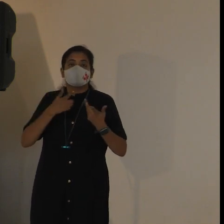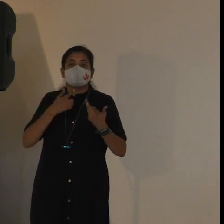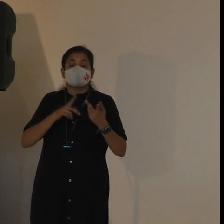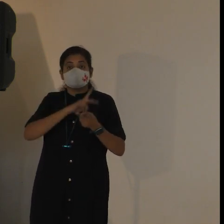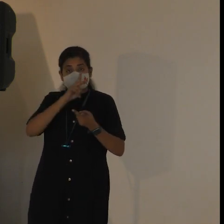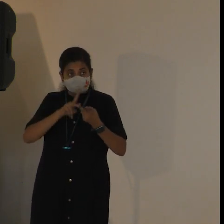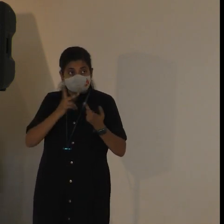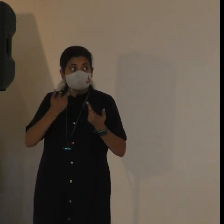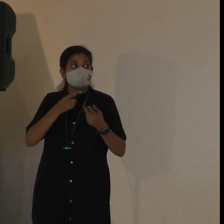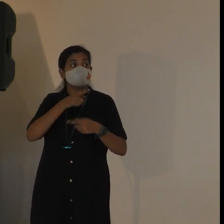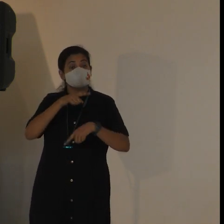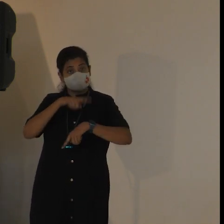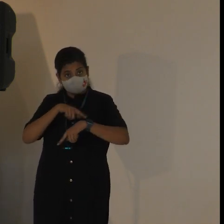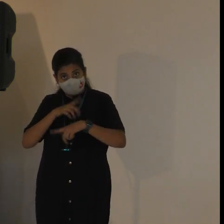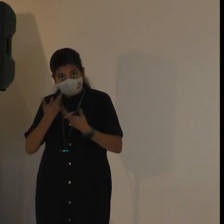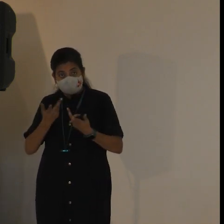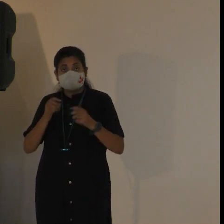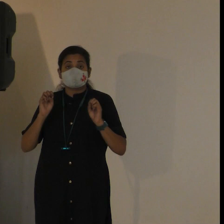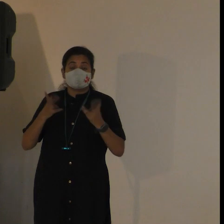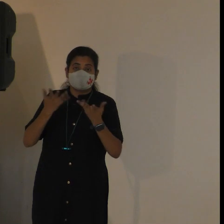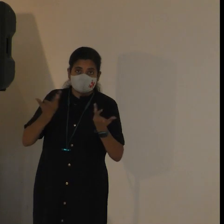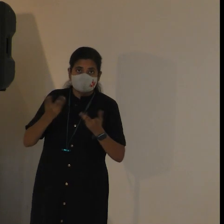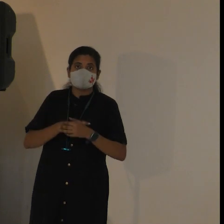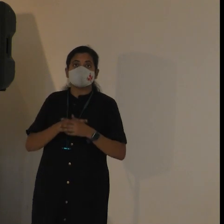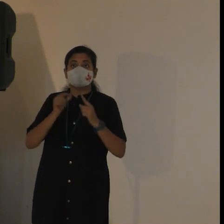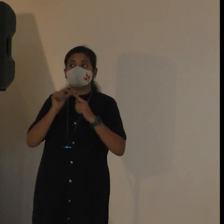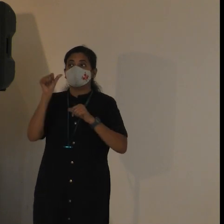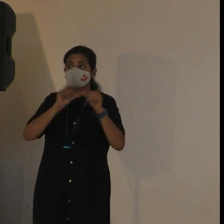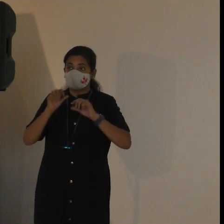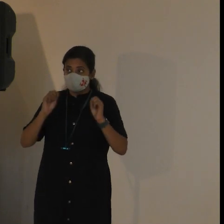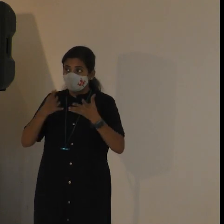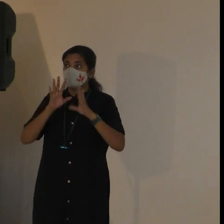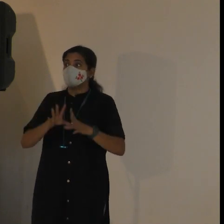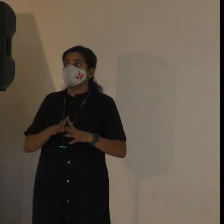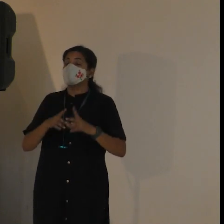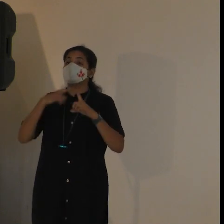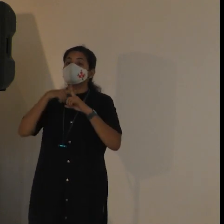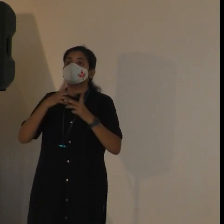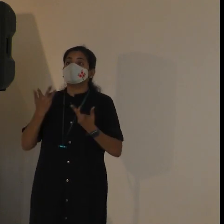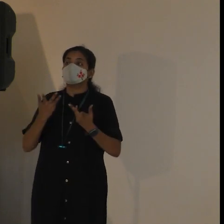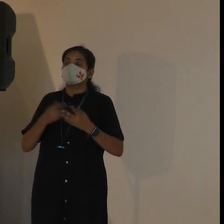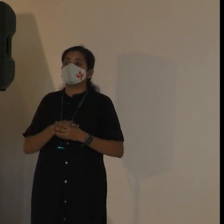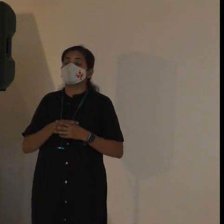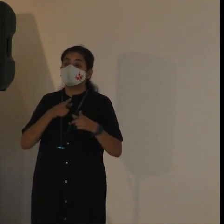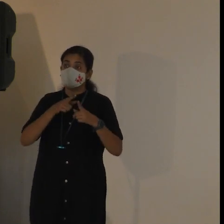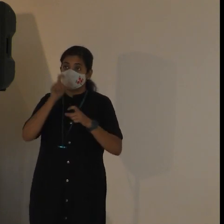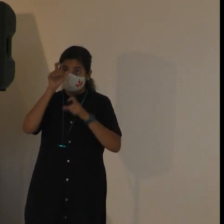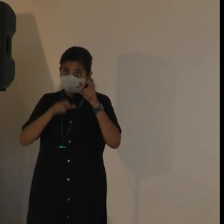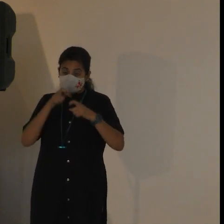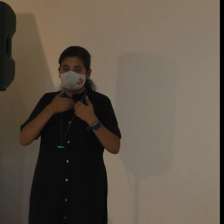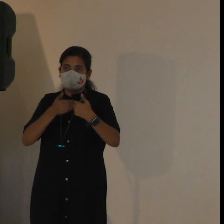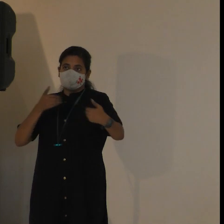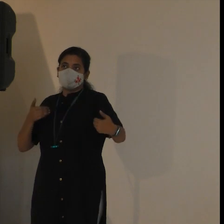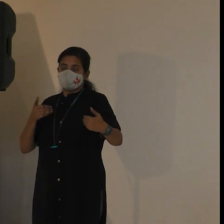specifically, and we look at the timings in which you all have started your projects as well, a bit of physical